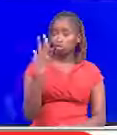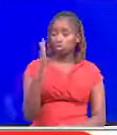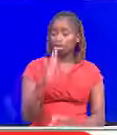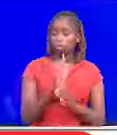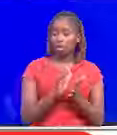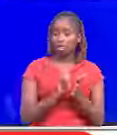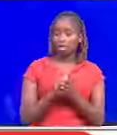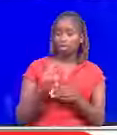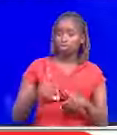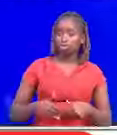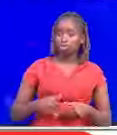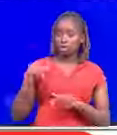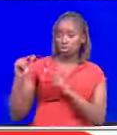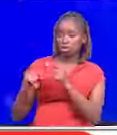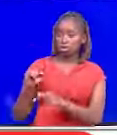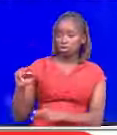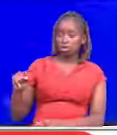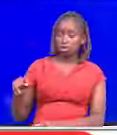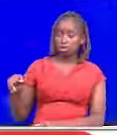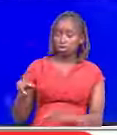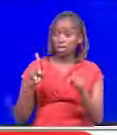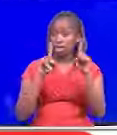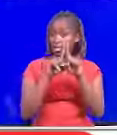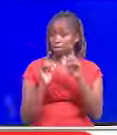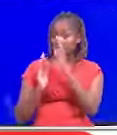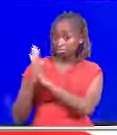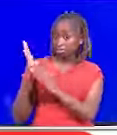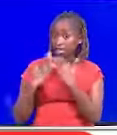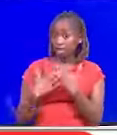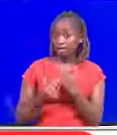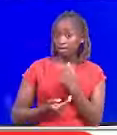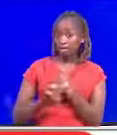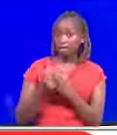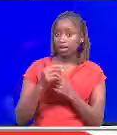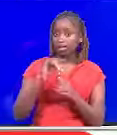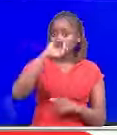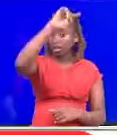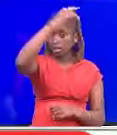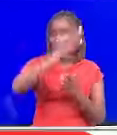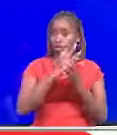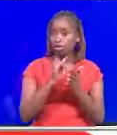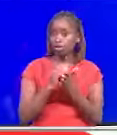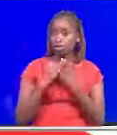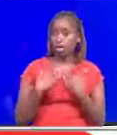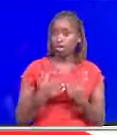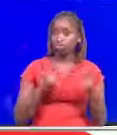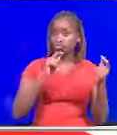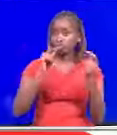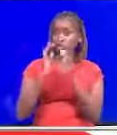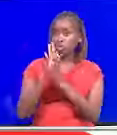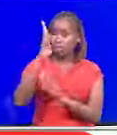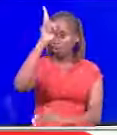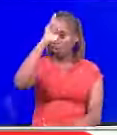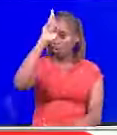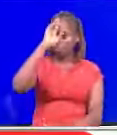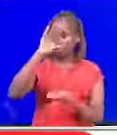Gen Z's. Interestingly, there was a great degree of composure throughout the demonstrations, with police